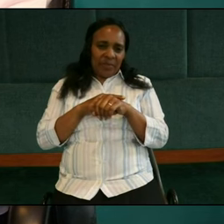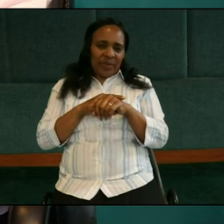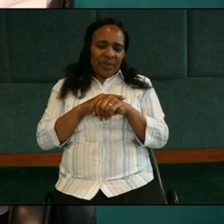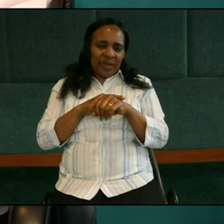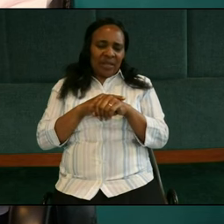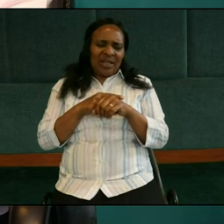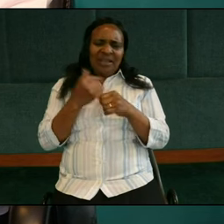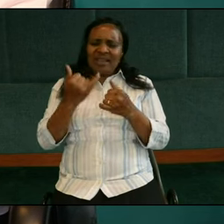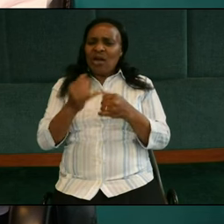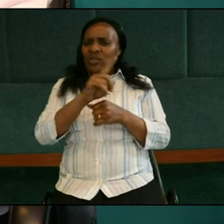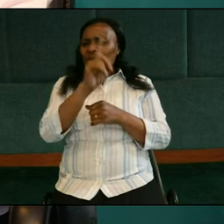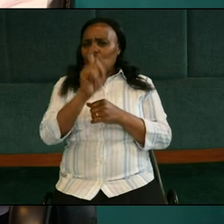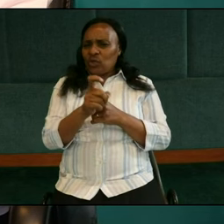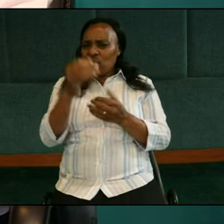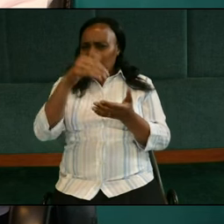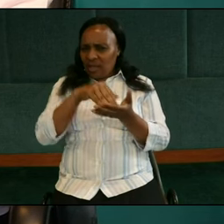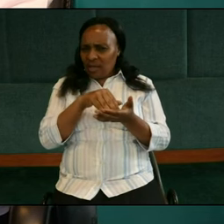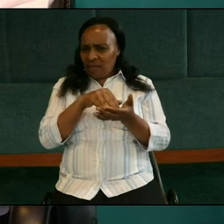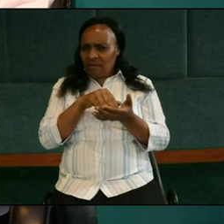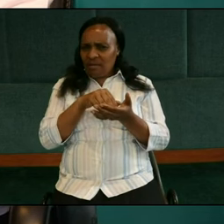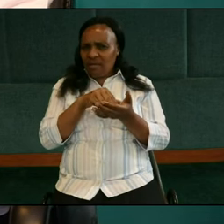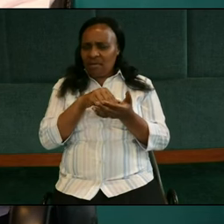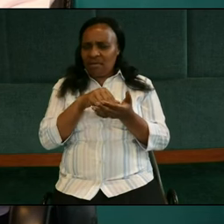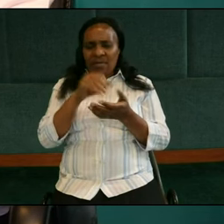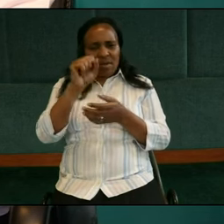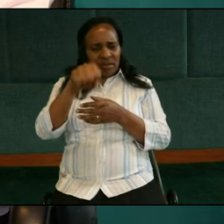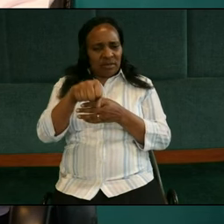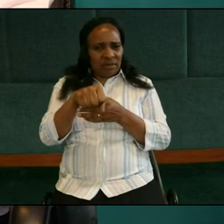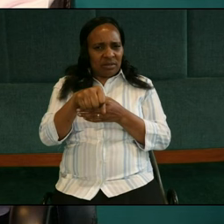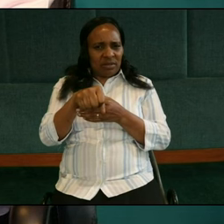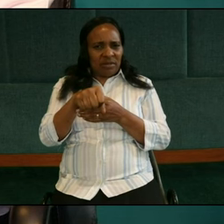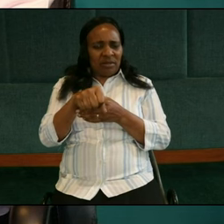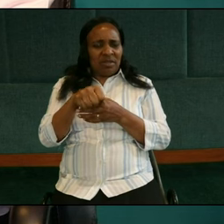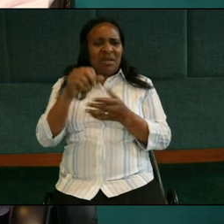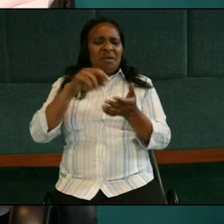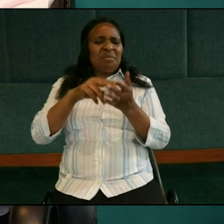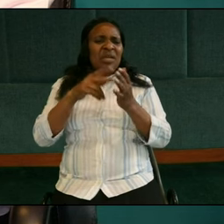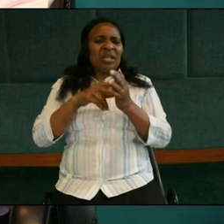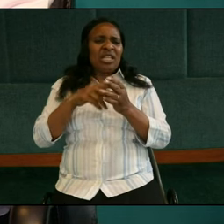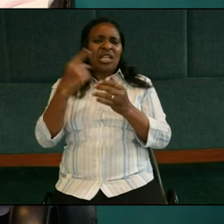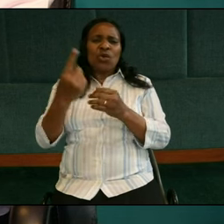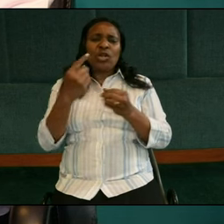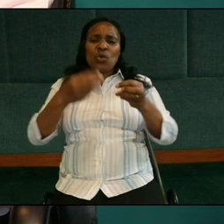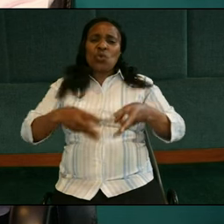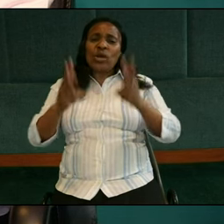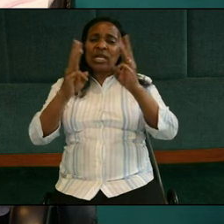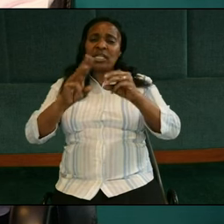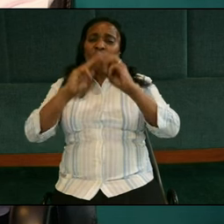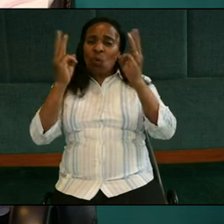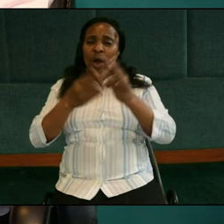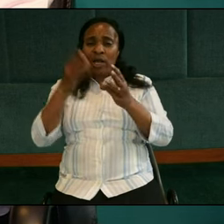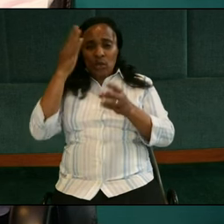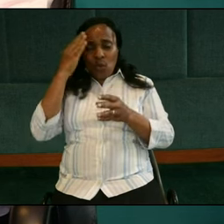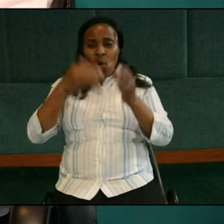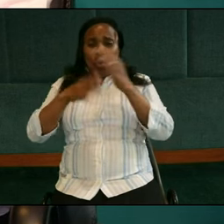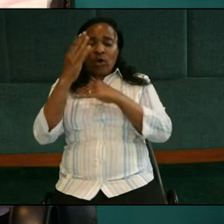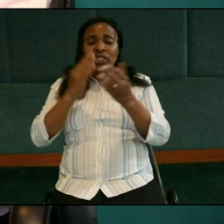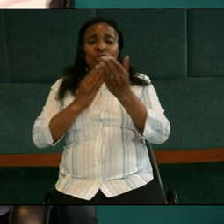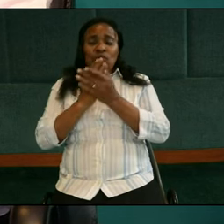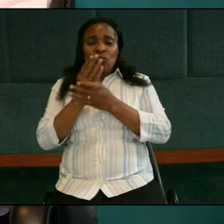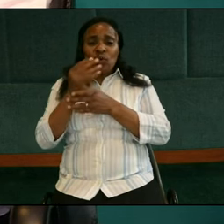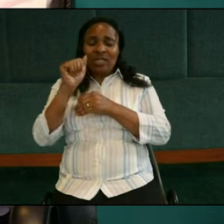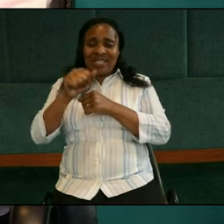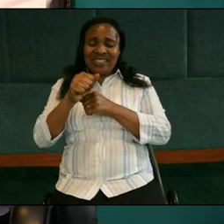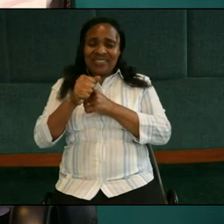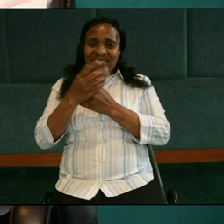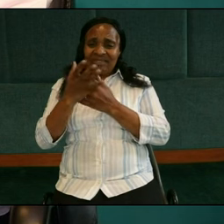what is that question again? Yes. Could it mean that the only way the world will get to know God is through the inheritance? That's